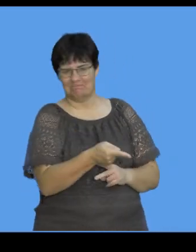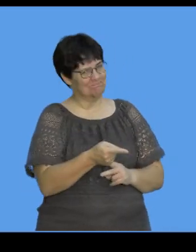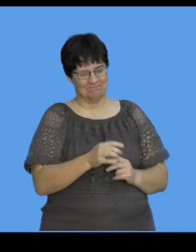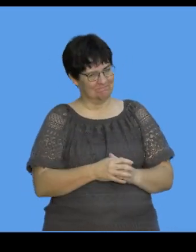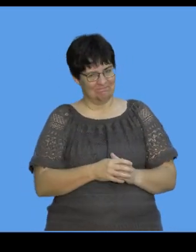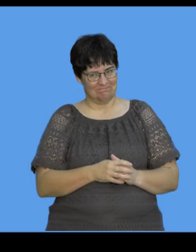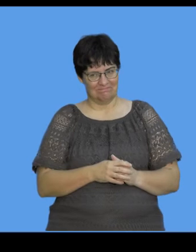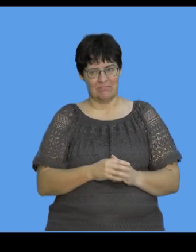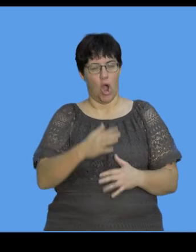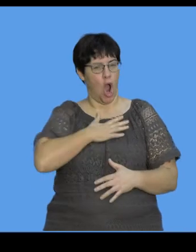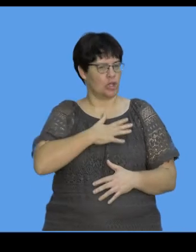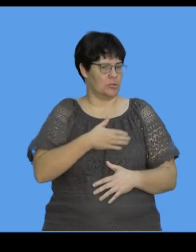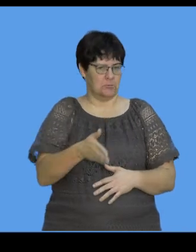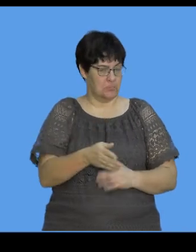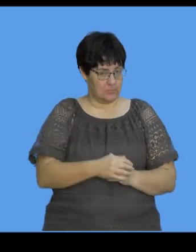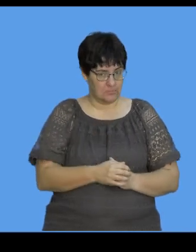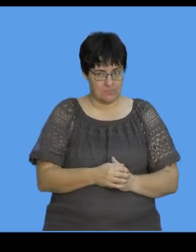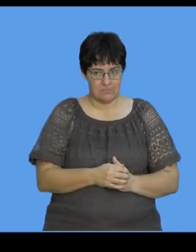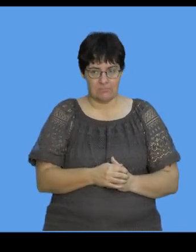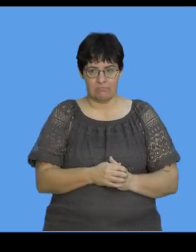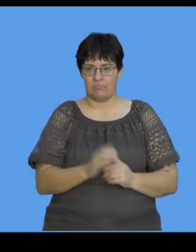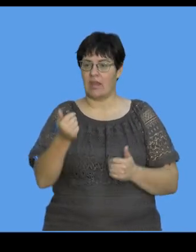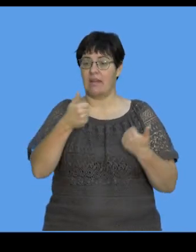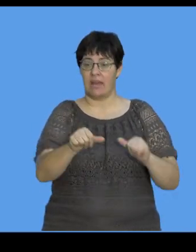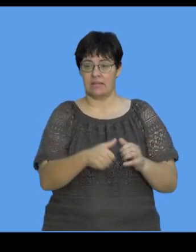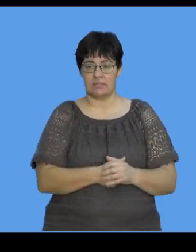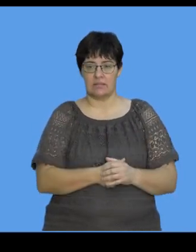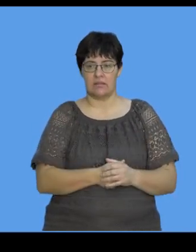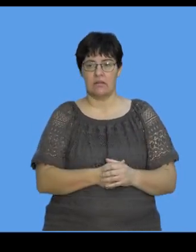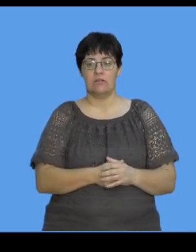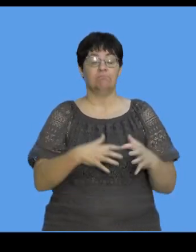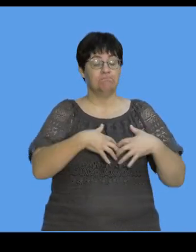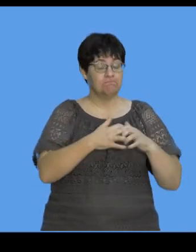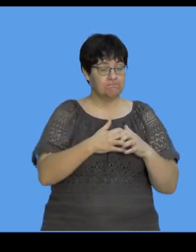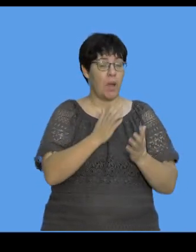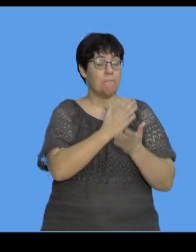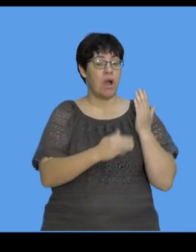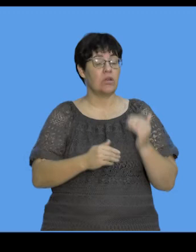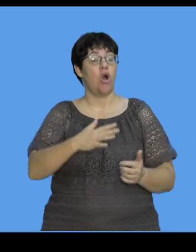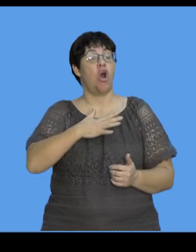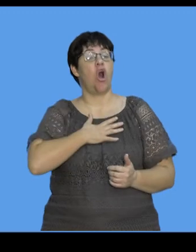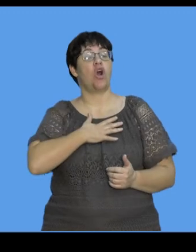I don't see the word oxygen there. What do I next one? Form a part of the